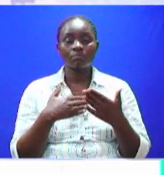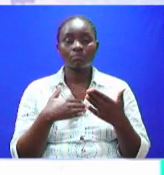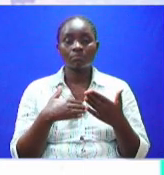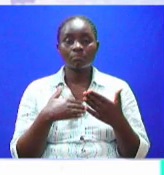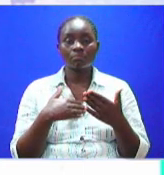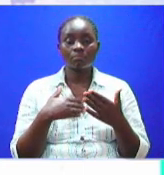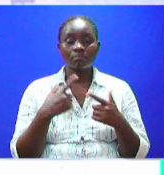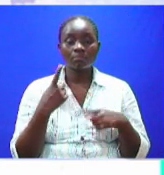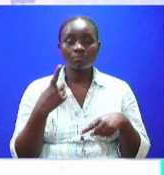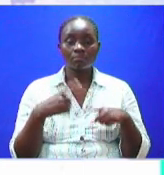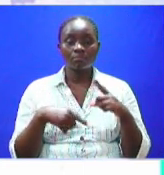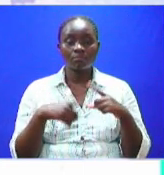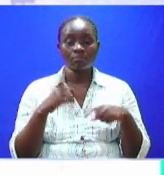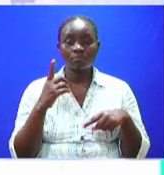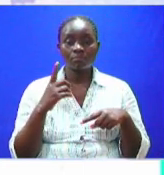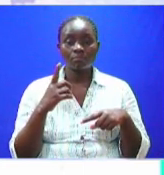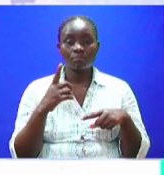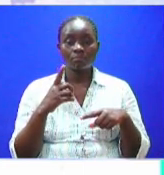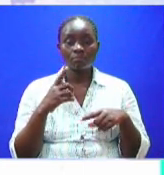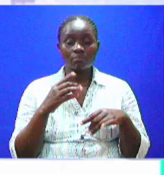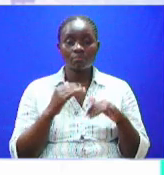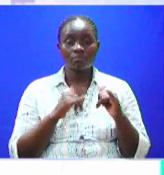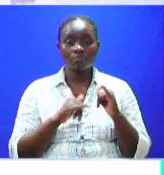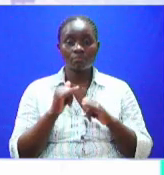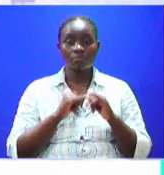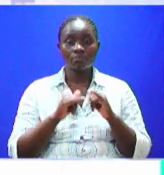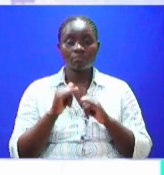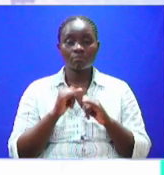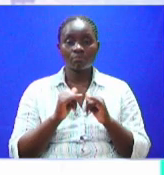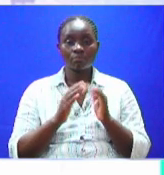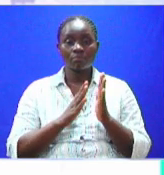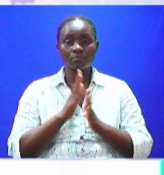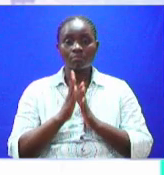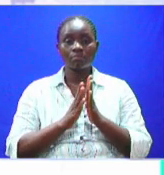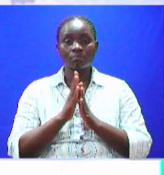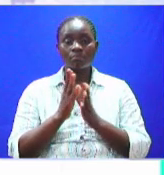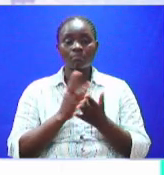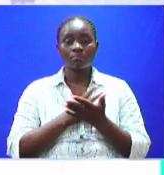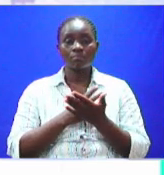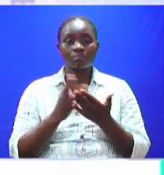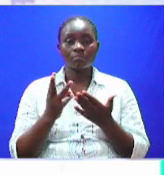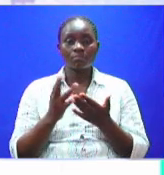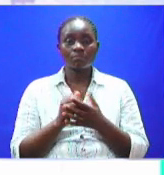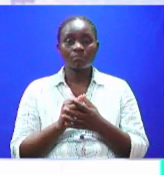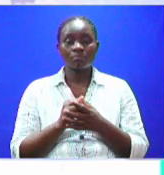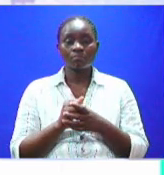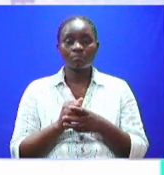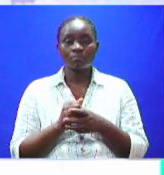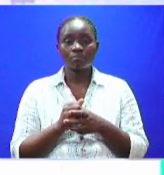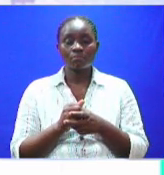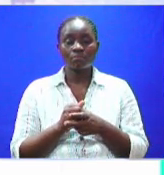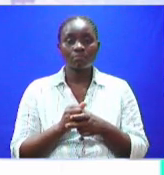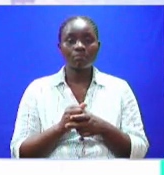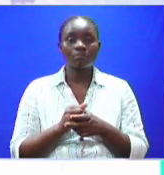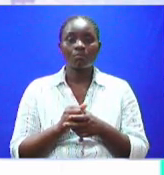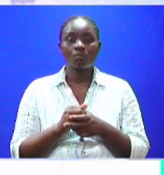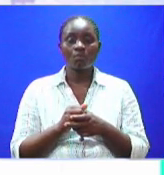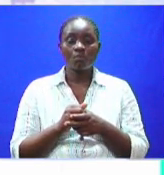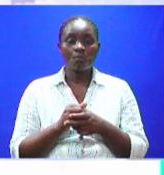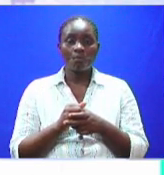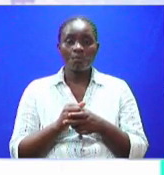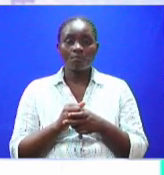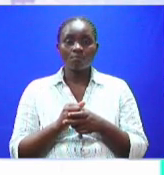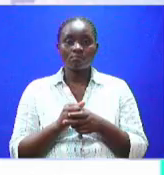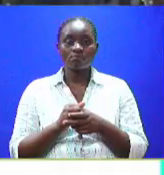abanyangonko na wekabubui wechi playoff chuchia liga netiwe eikende yomuliko ito Kamila Ongeta naroboti uruo ase